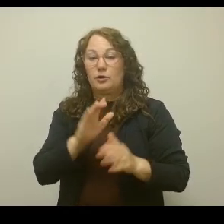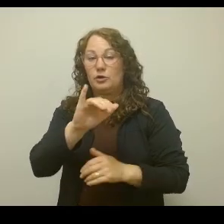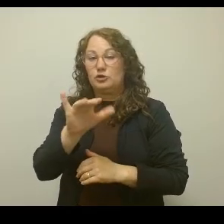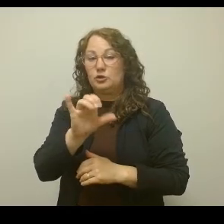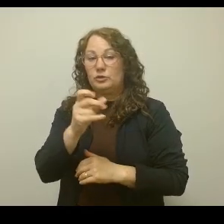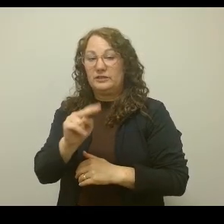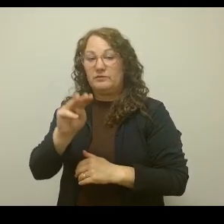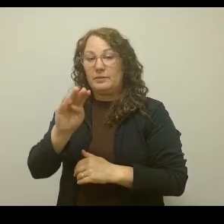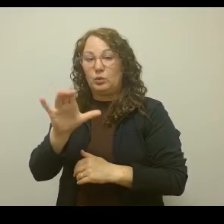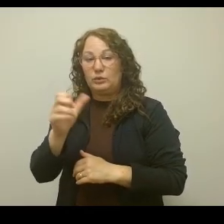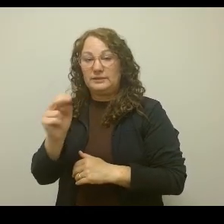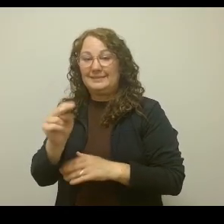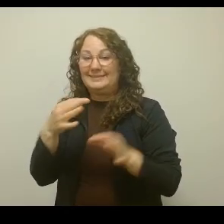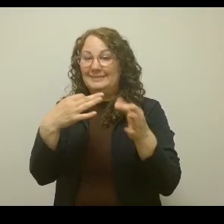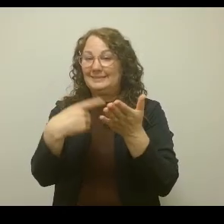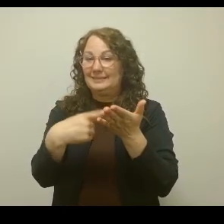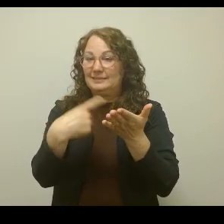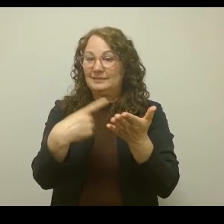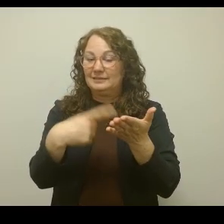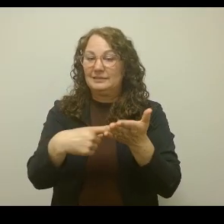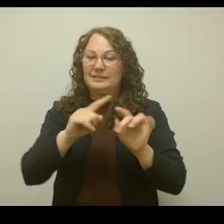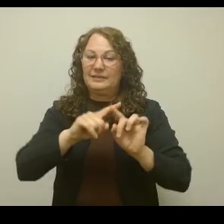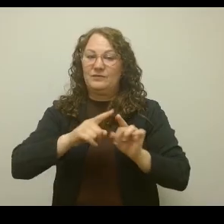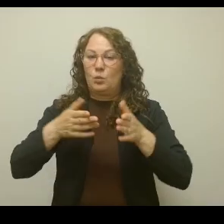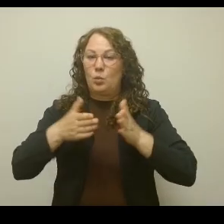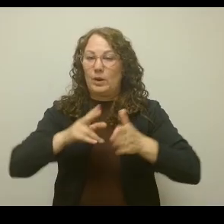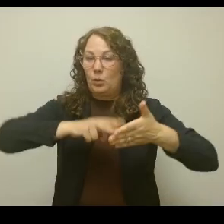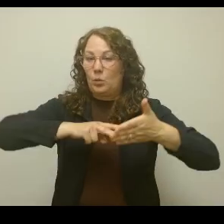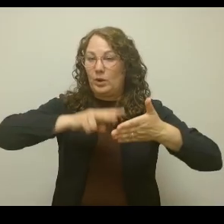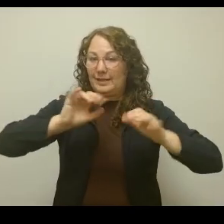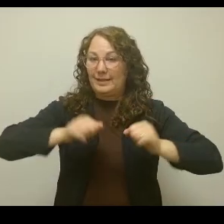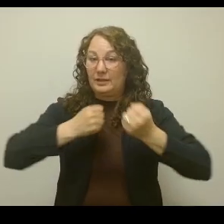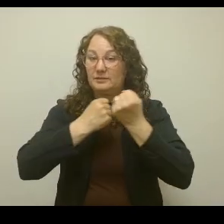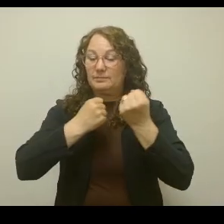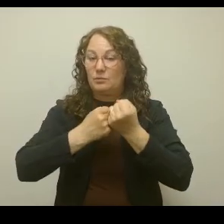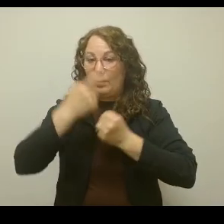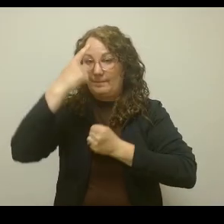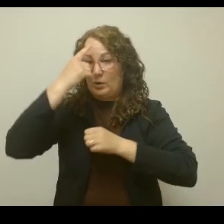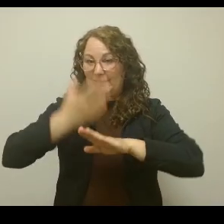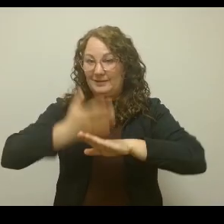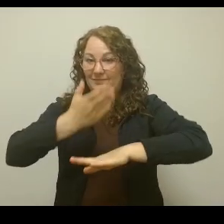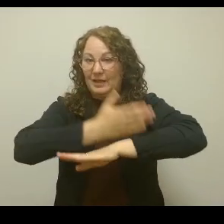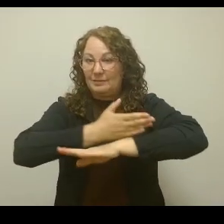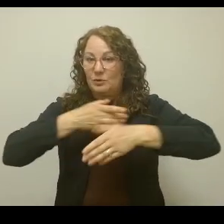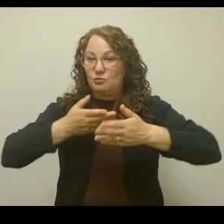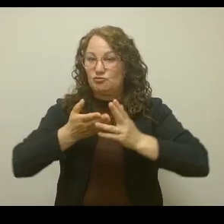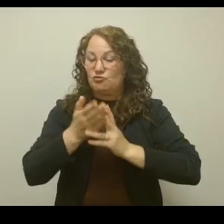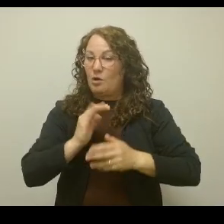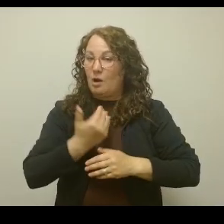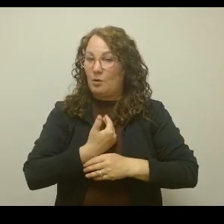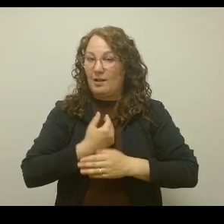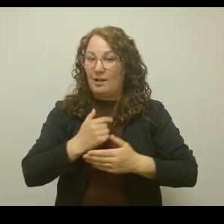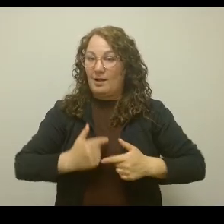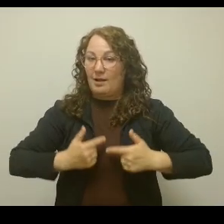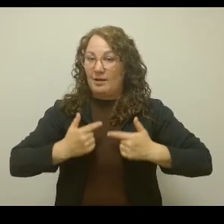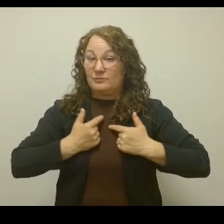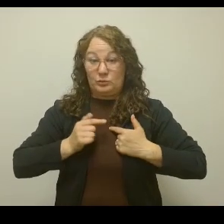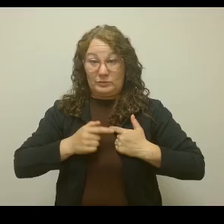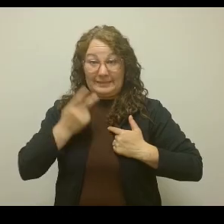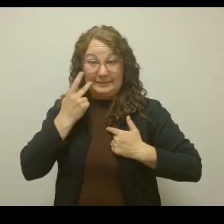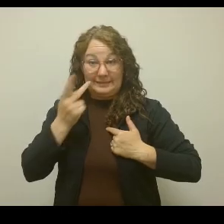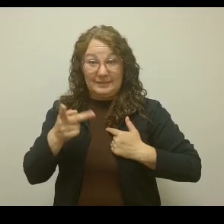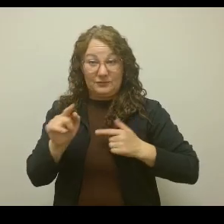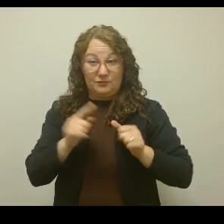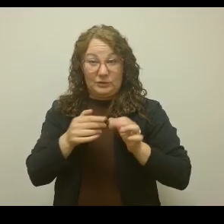discusses the ways that reading can support brain development throughout our lives. So you can see in this first